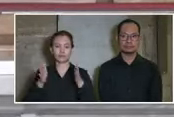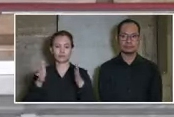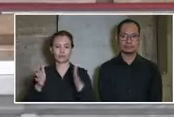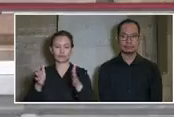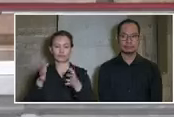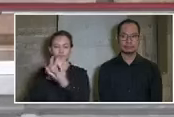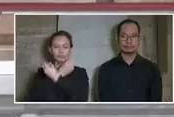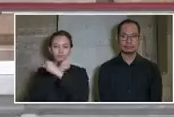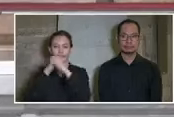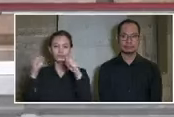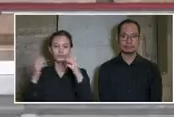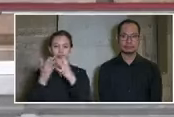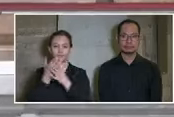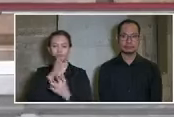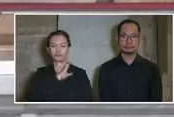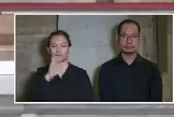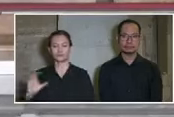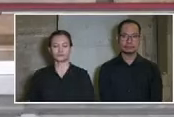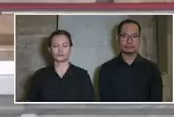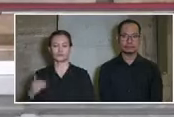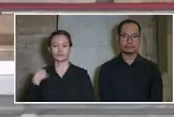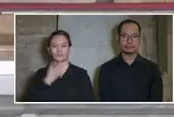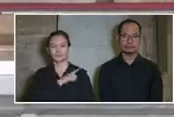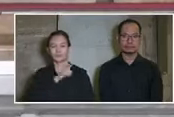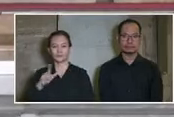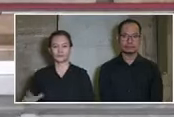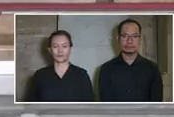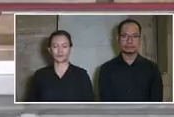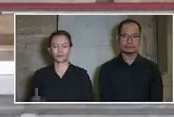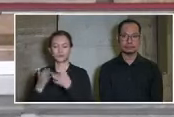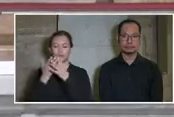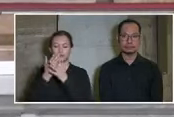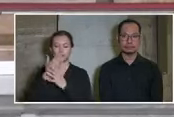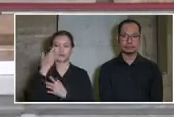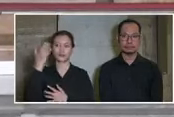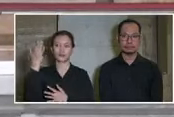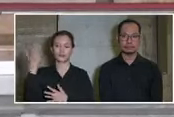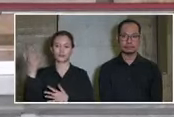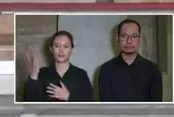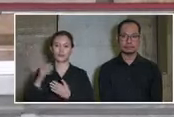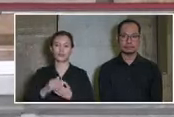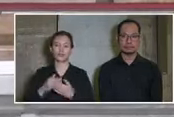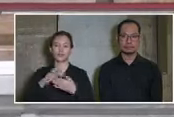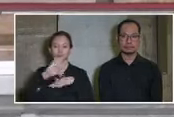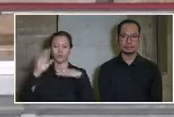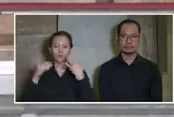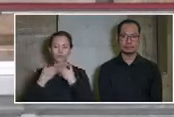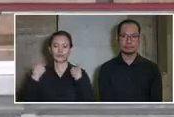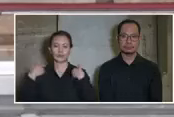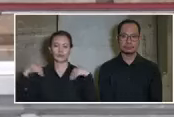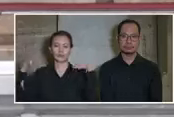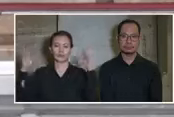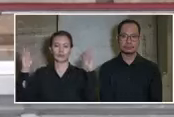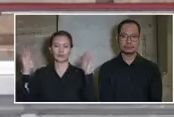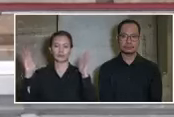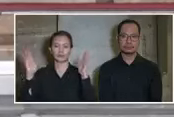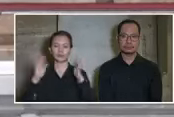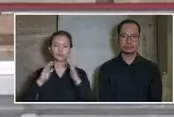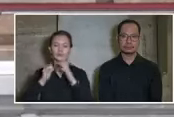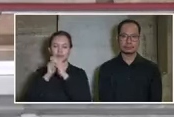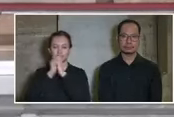salvation through Christ our Lord. Through him, the host of angels adores your